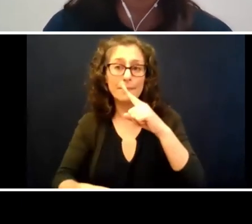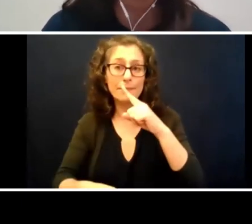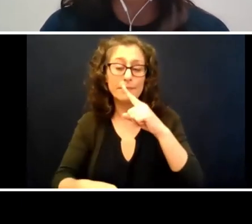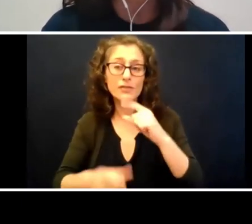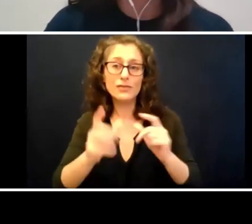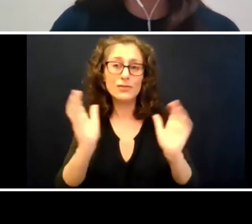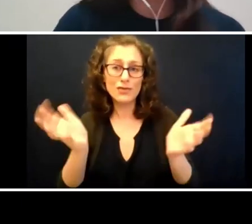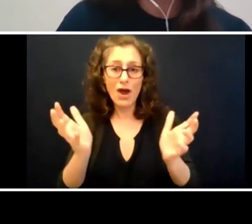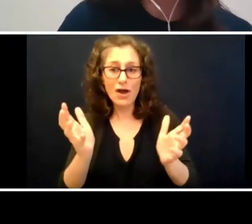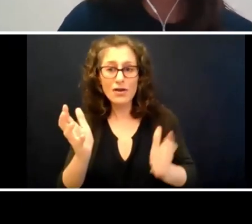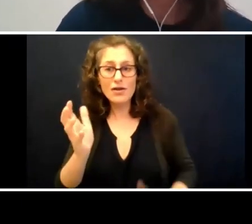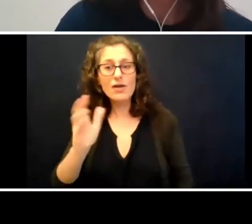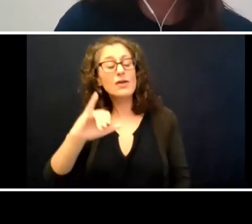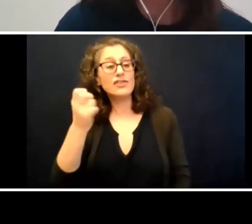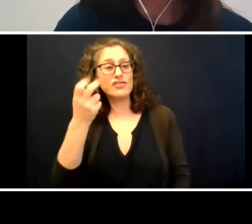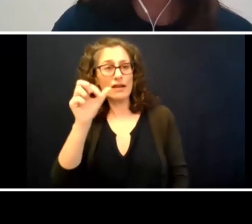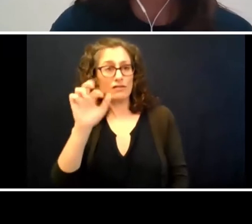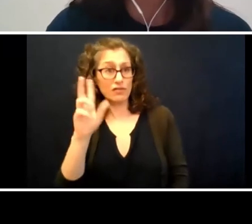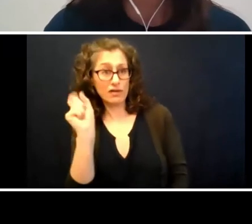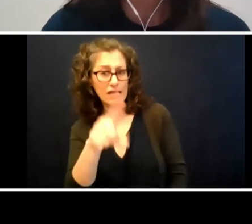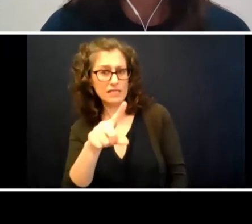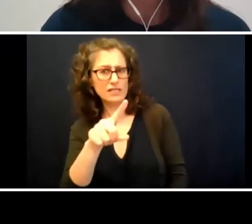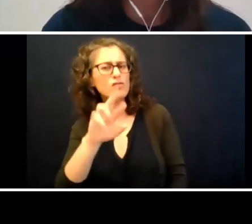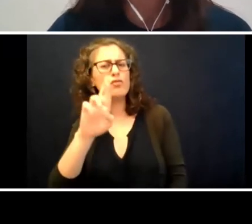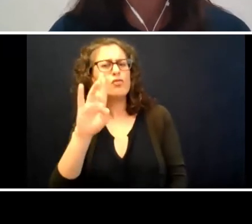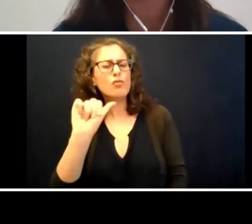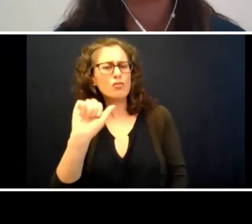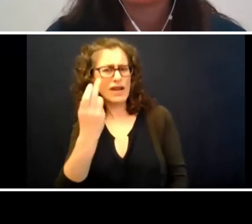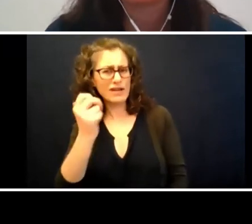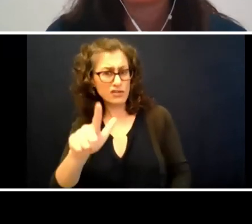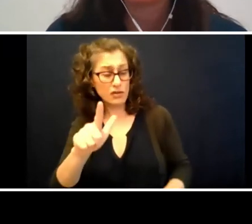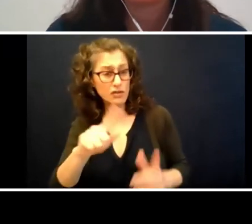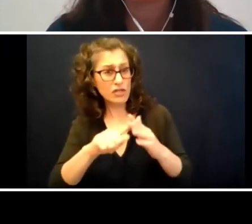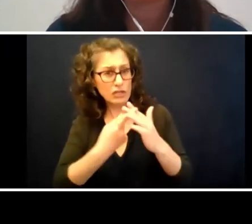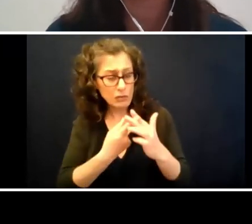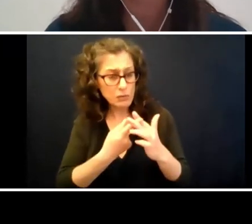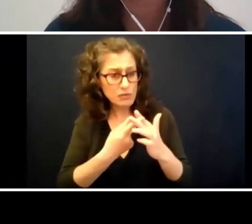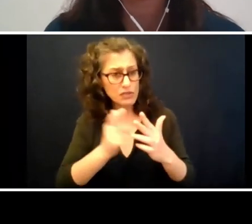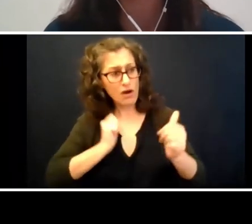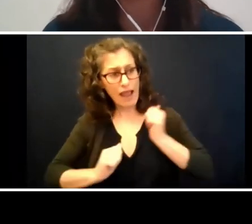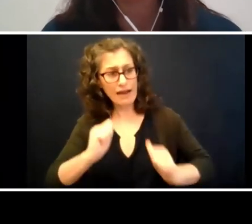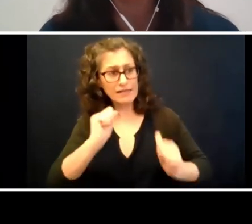Rachel, how did you get started in film and acting? Was it after your accident or before?